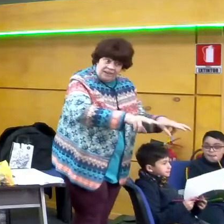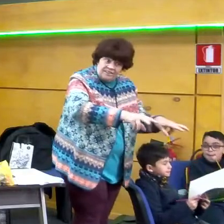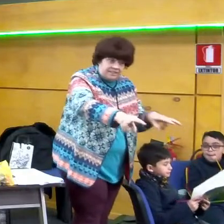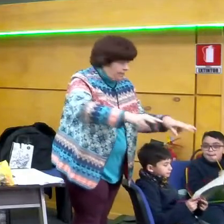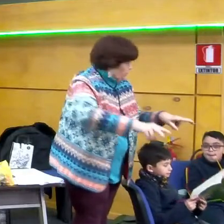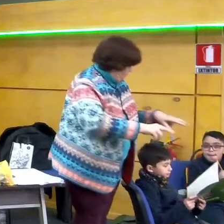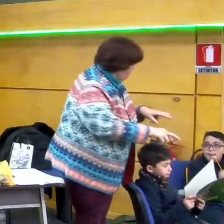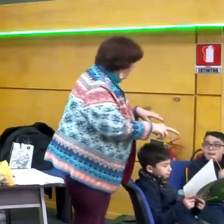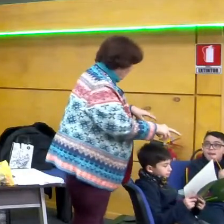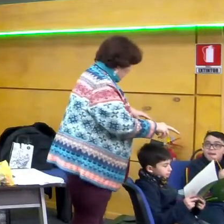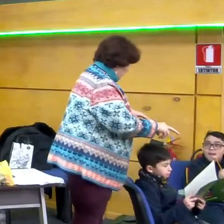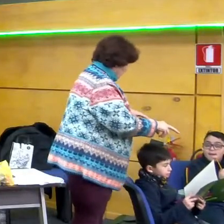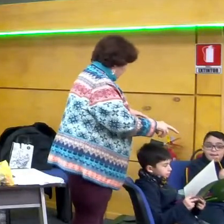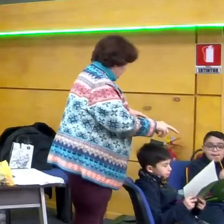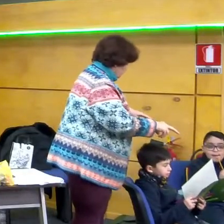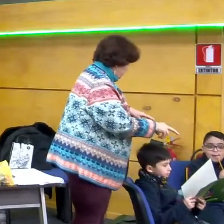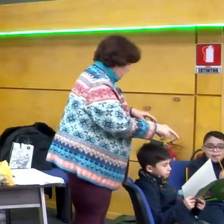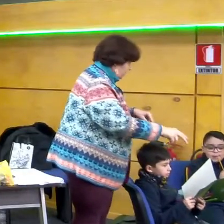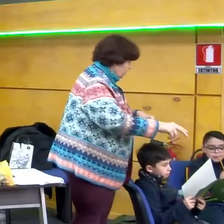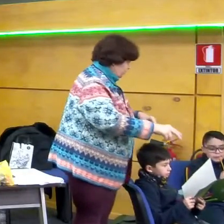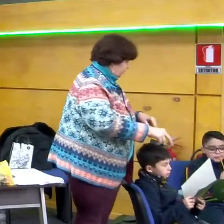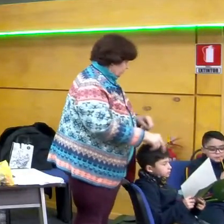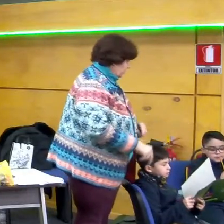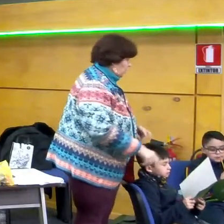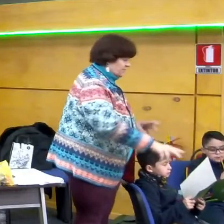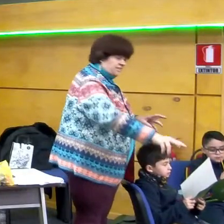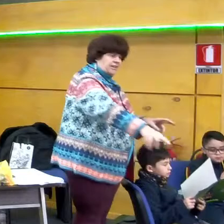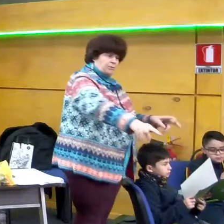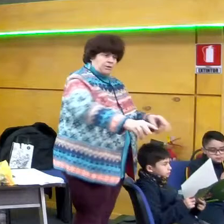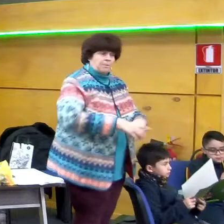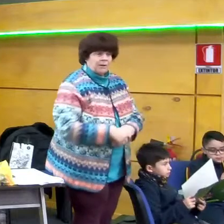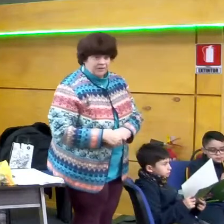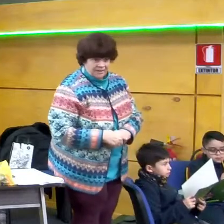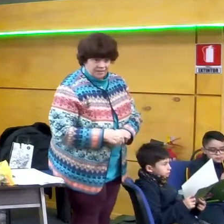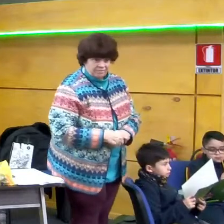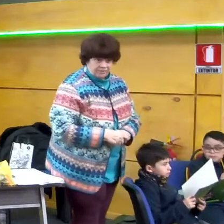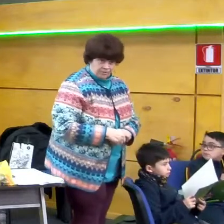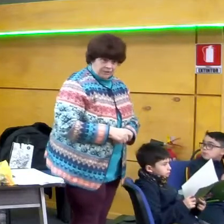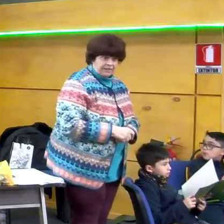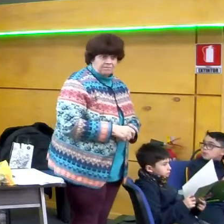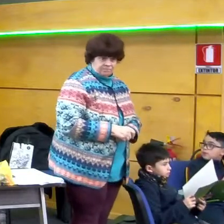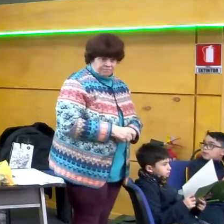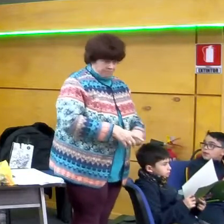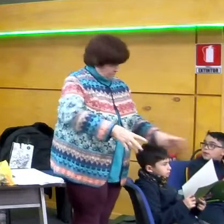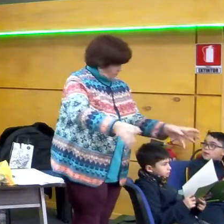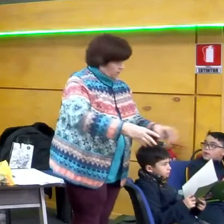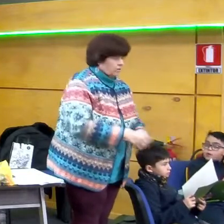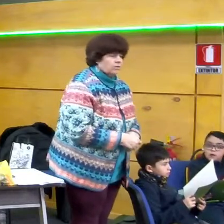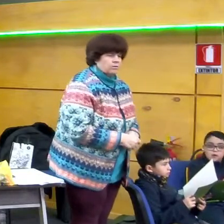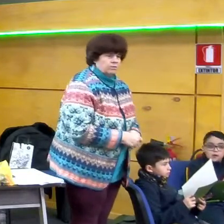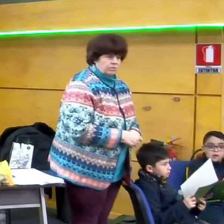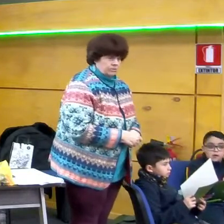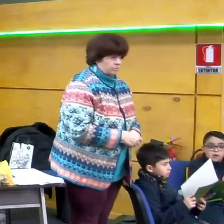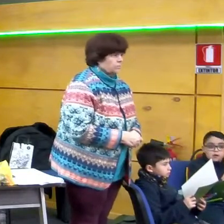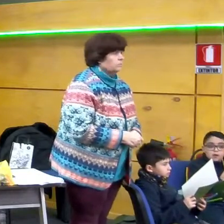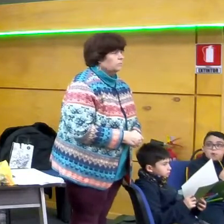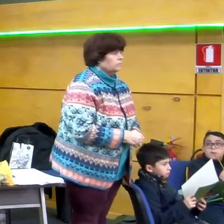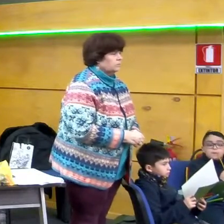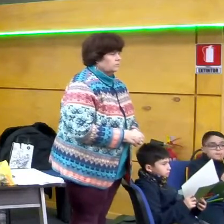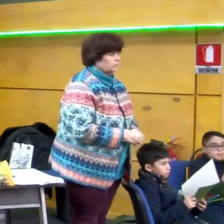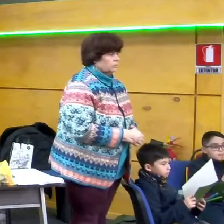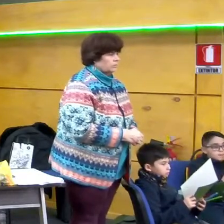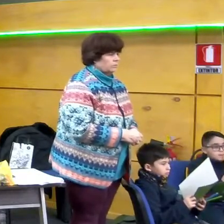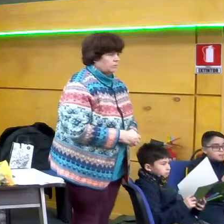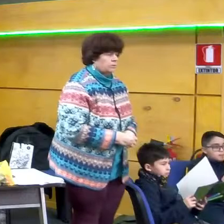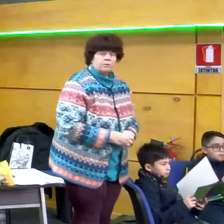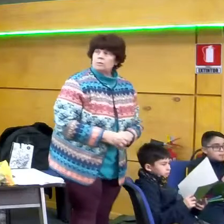going to practice saying with your partner again, okay? Practice saying with your partner again. Ready? Maybe it could be